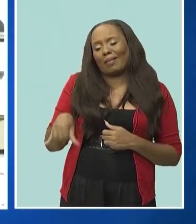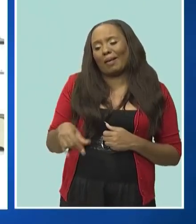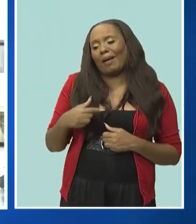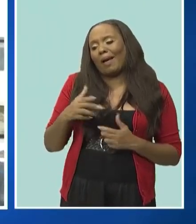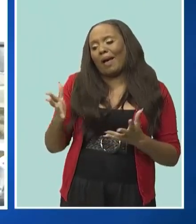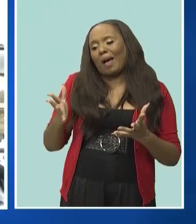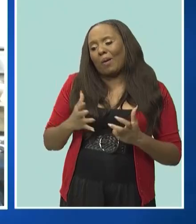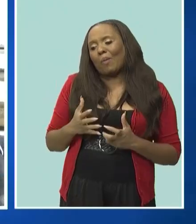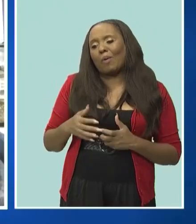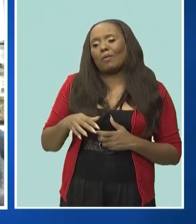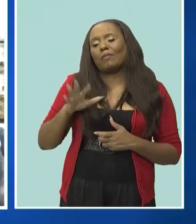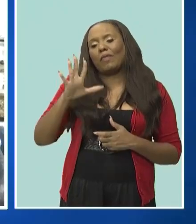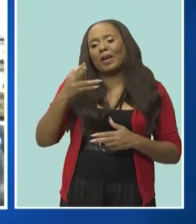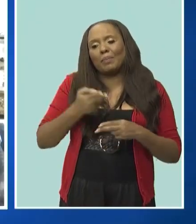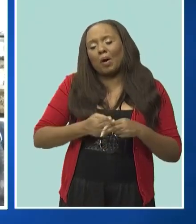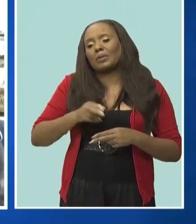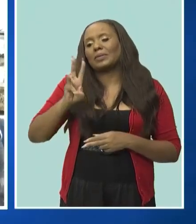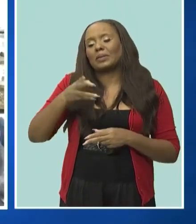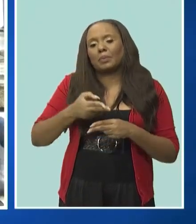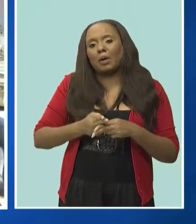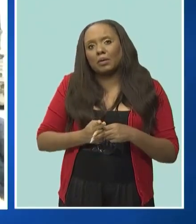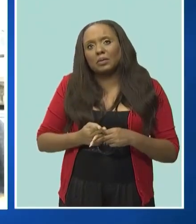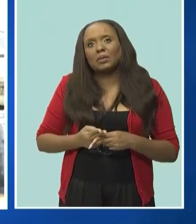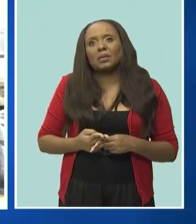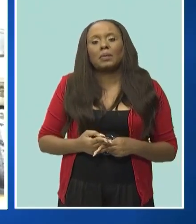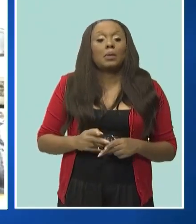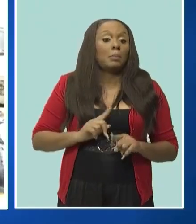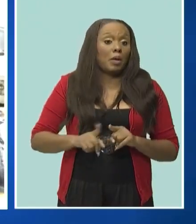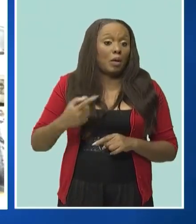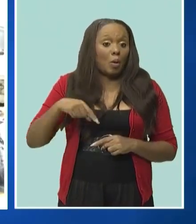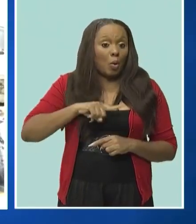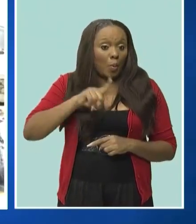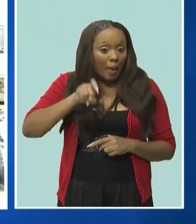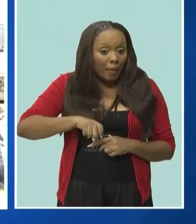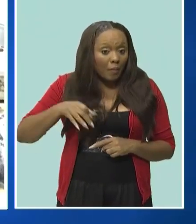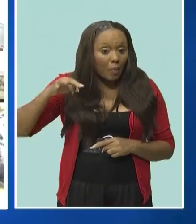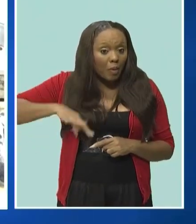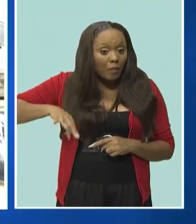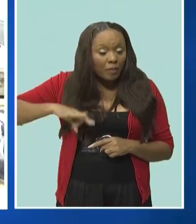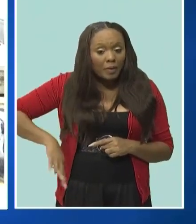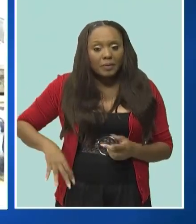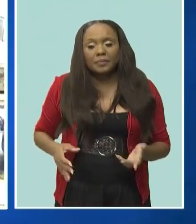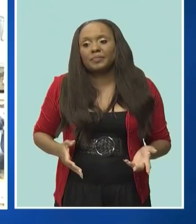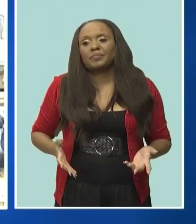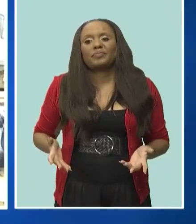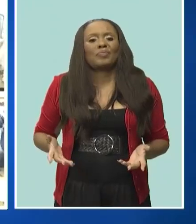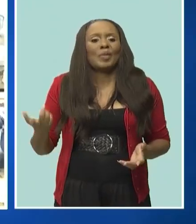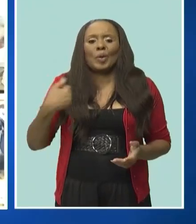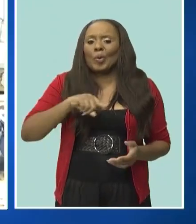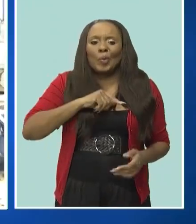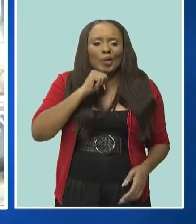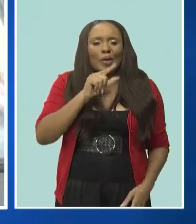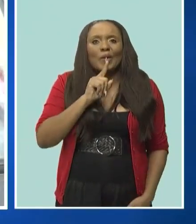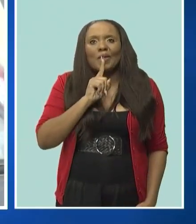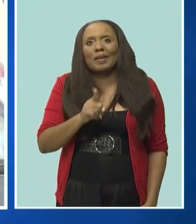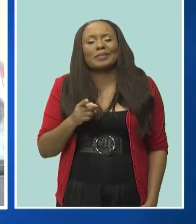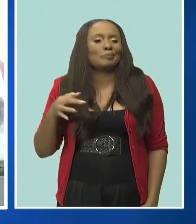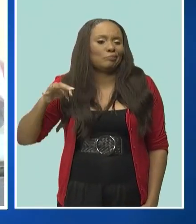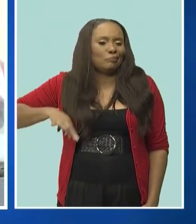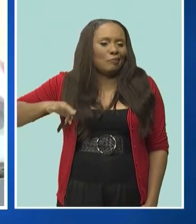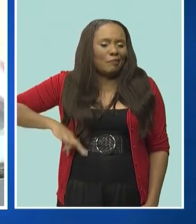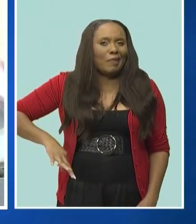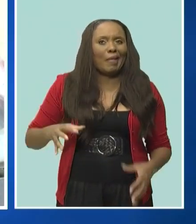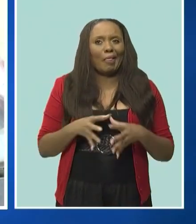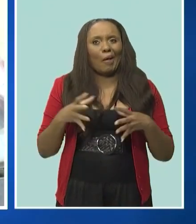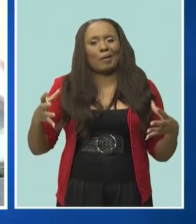when it comes to the table, it's obvious that you have to make a profit. So it's like the processors are not really getting that big set either,